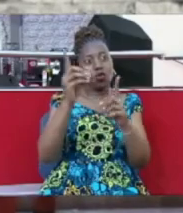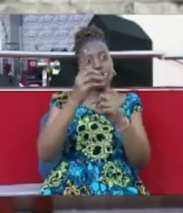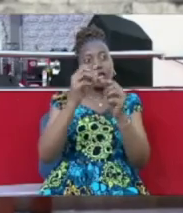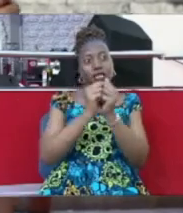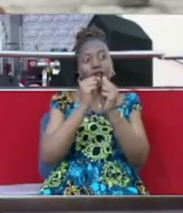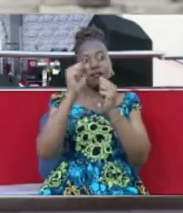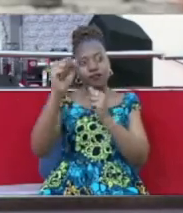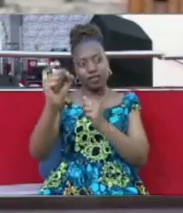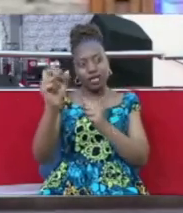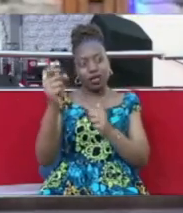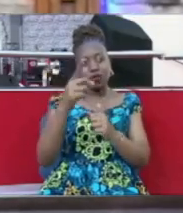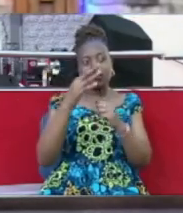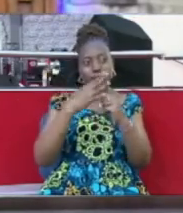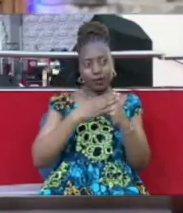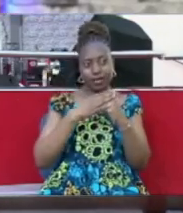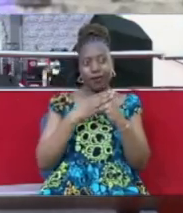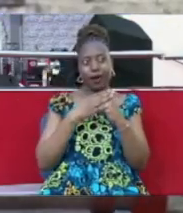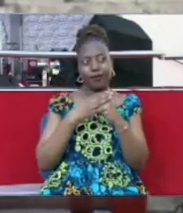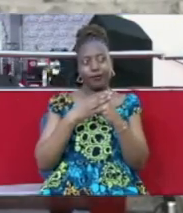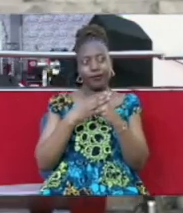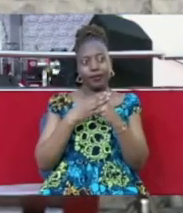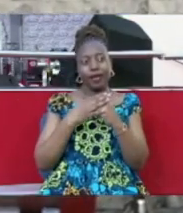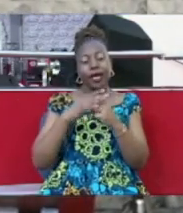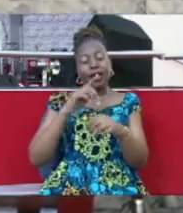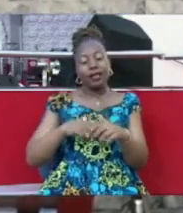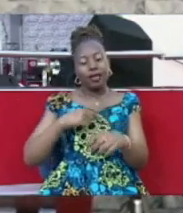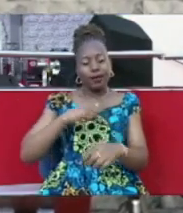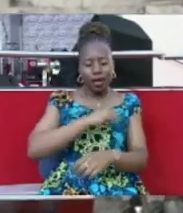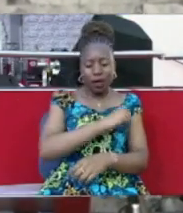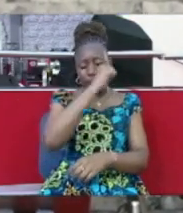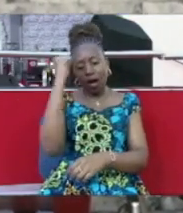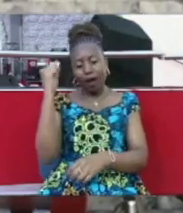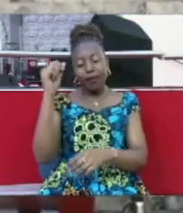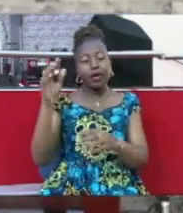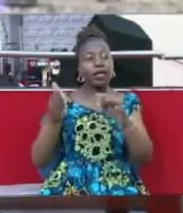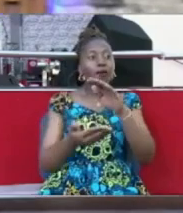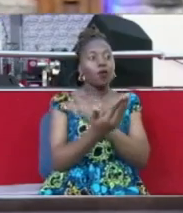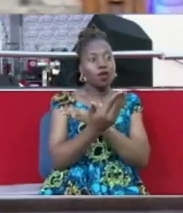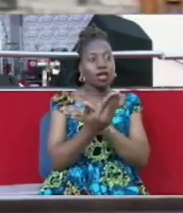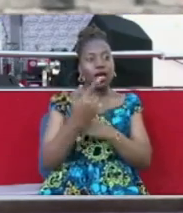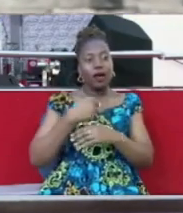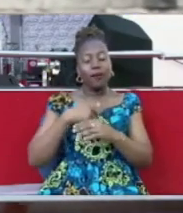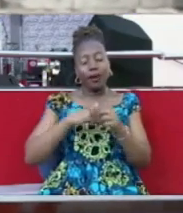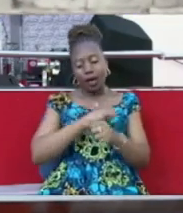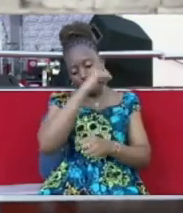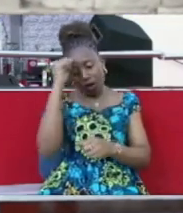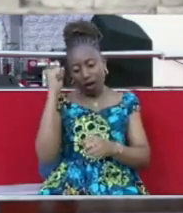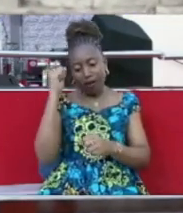September, as I woke up in the morning, I woke up with a new song in my